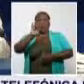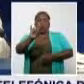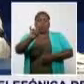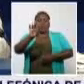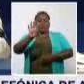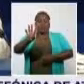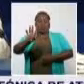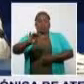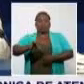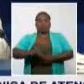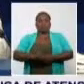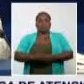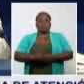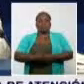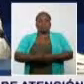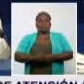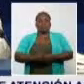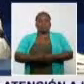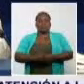5.94%.